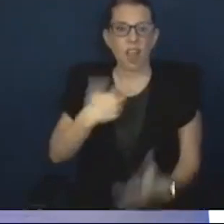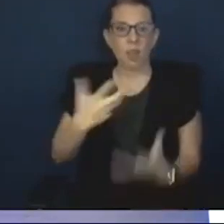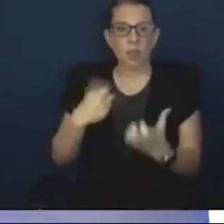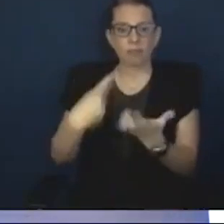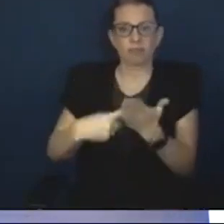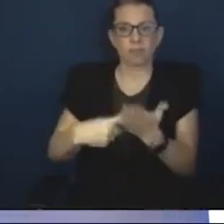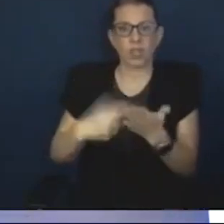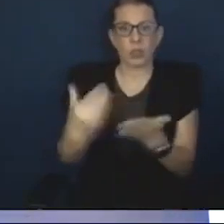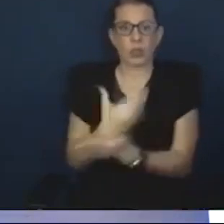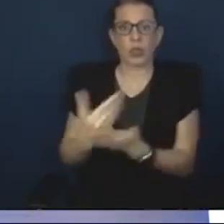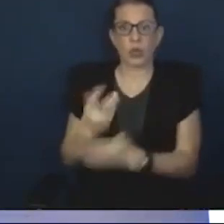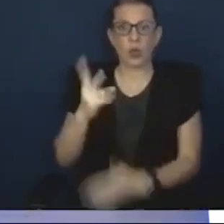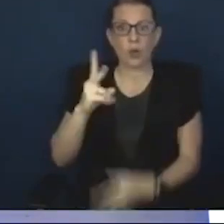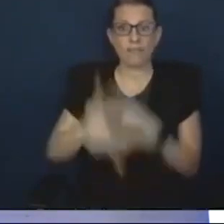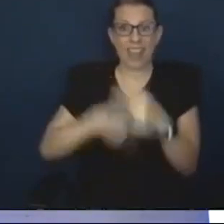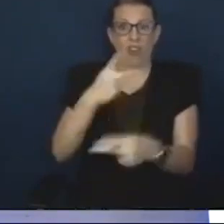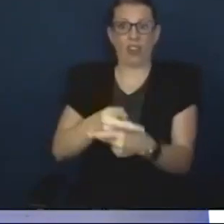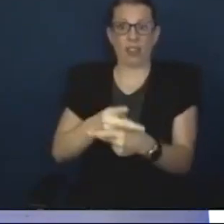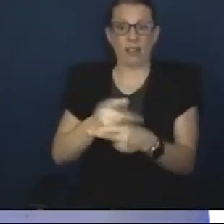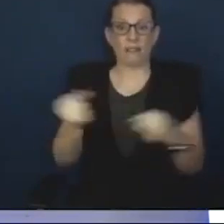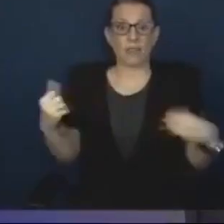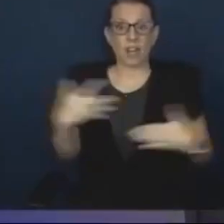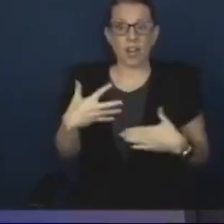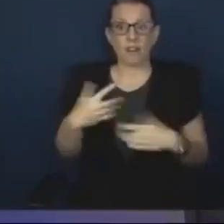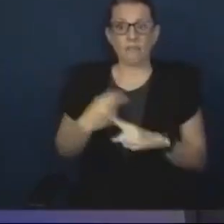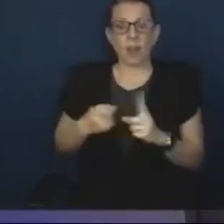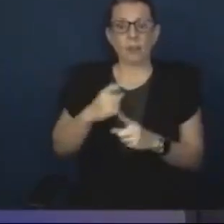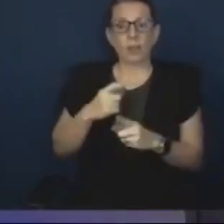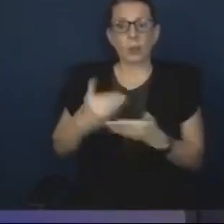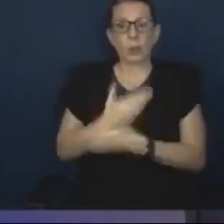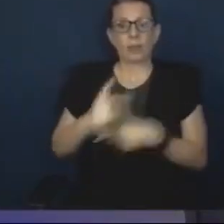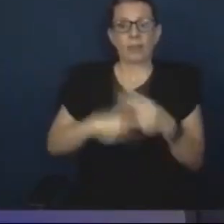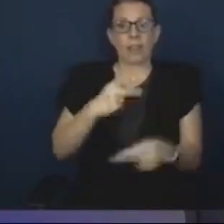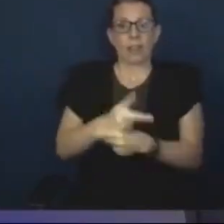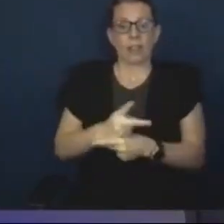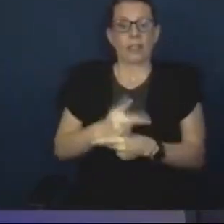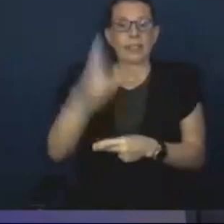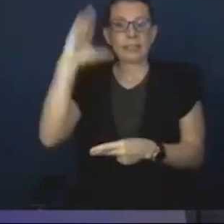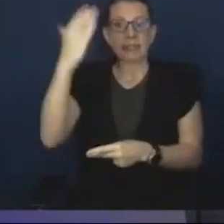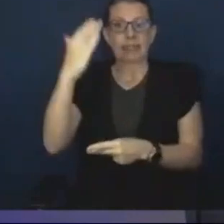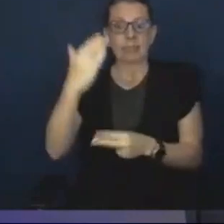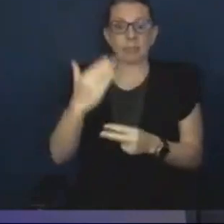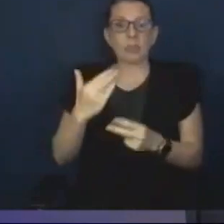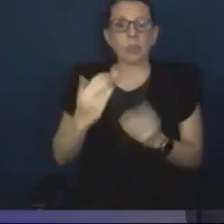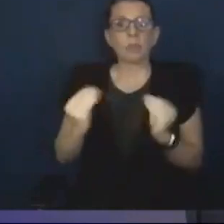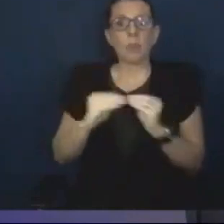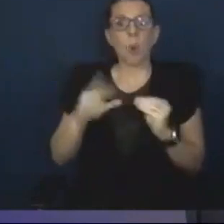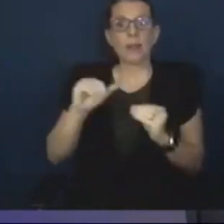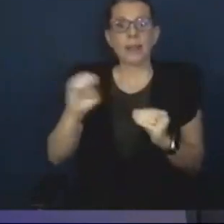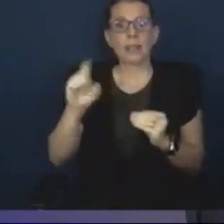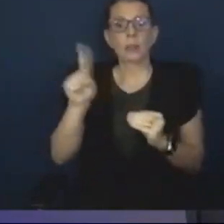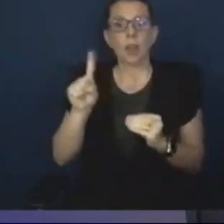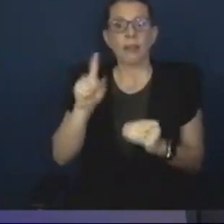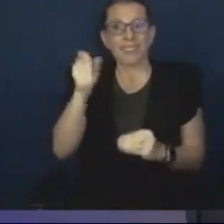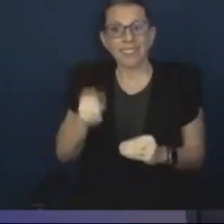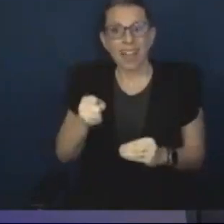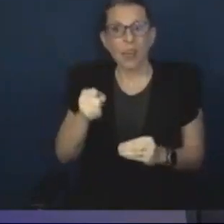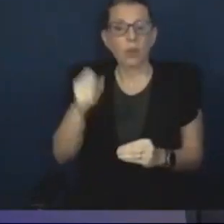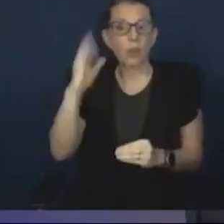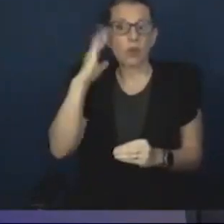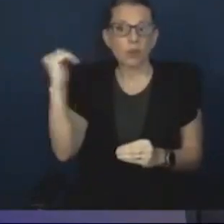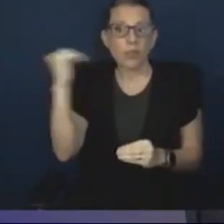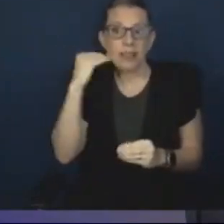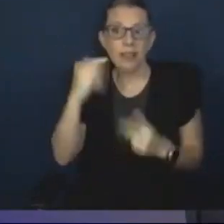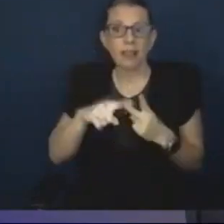we have to fear from the Mu variant because it seems to be gaining more cases in South Korea, Japan being reported, and whether or not that's going to